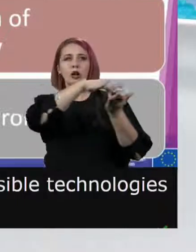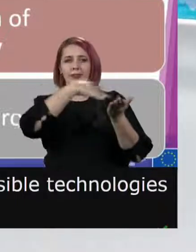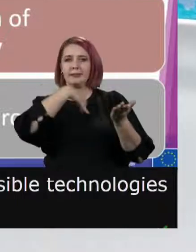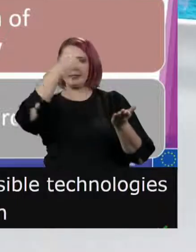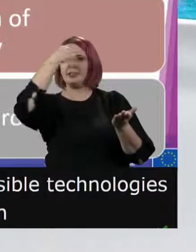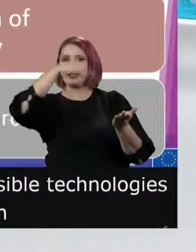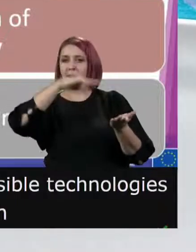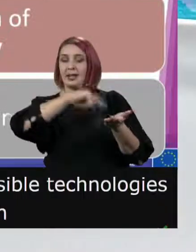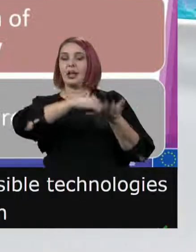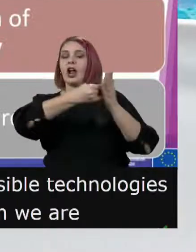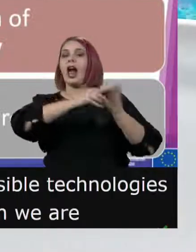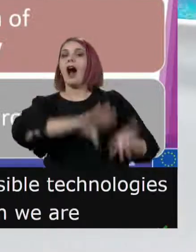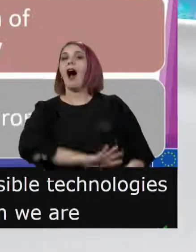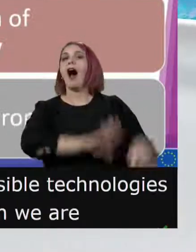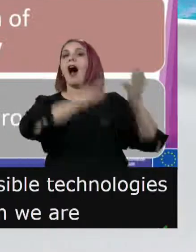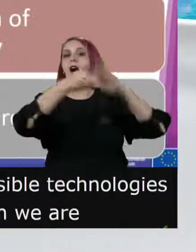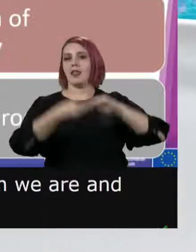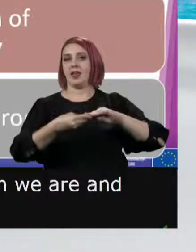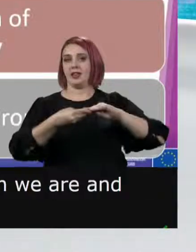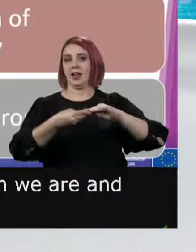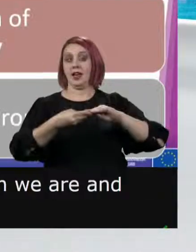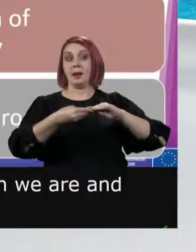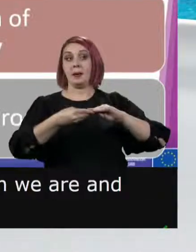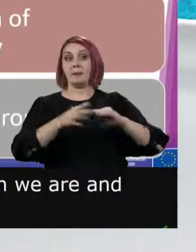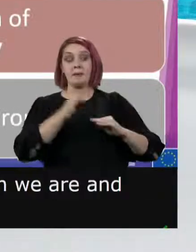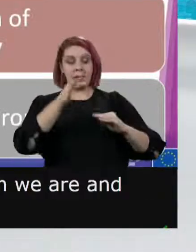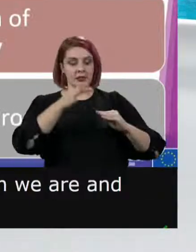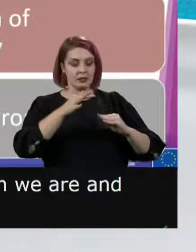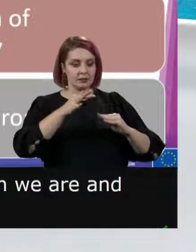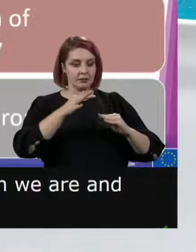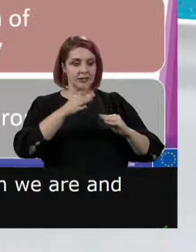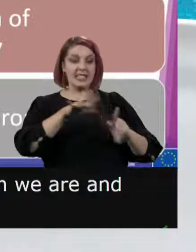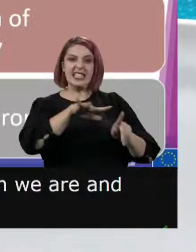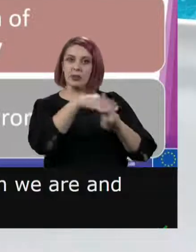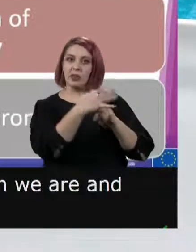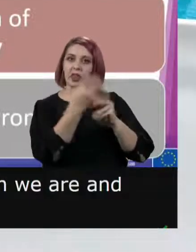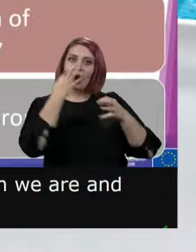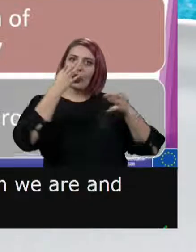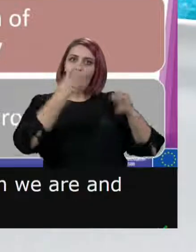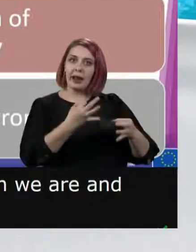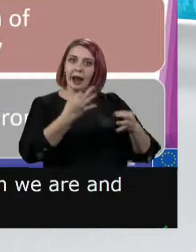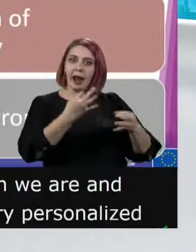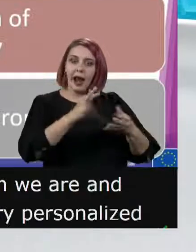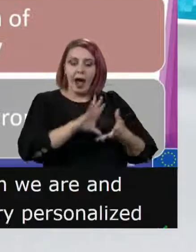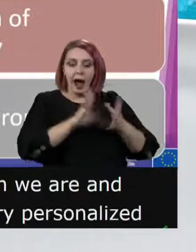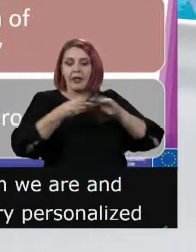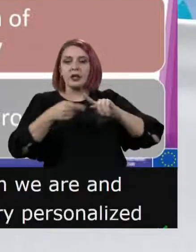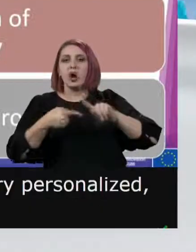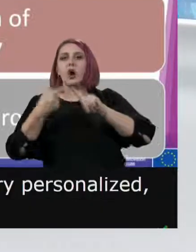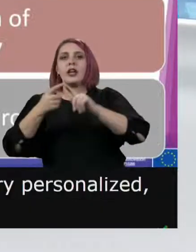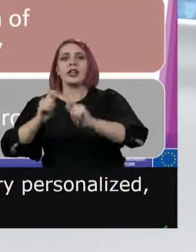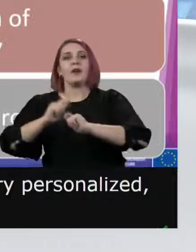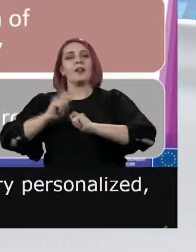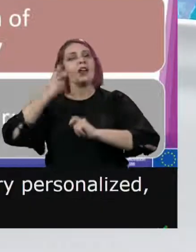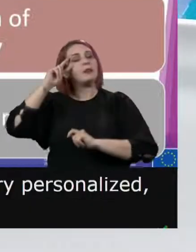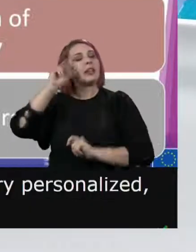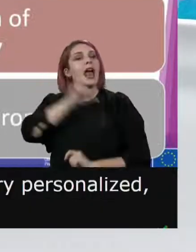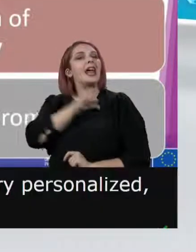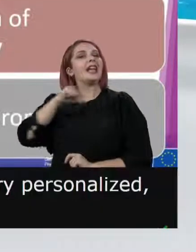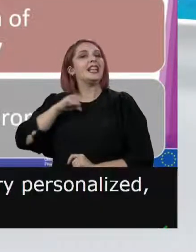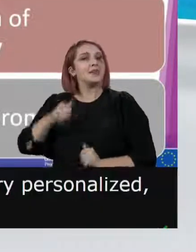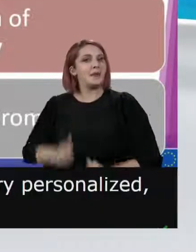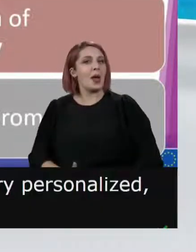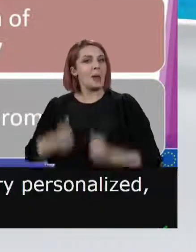conform to that setting to give us a very personalized, individualized experience based not only on